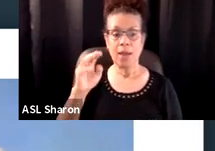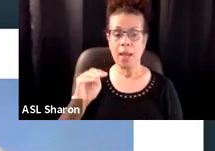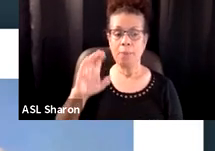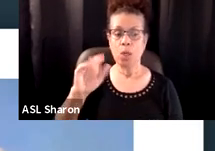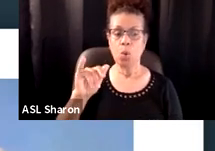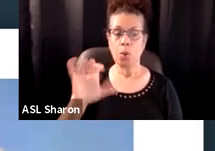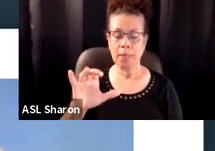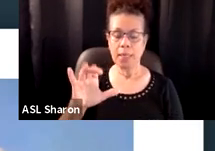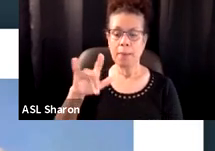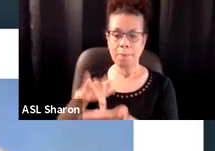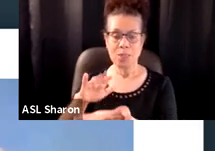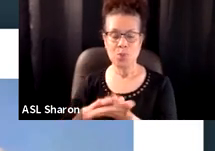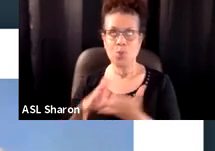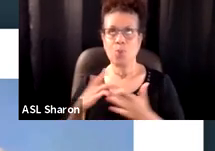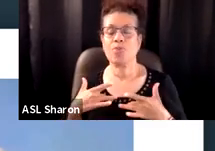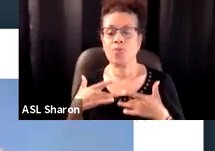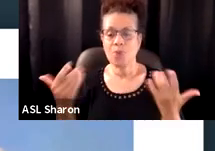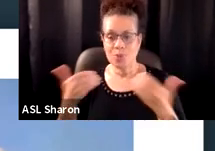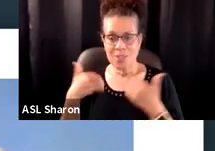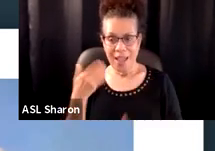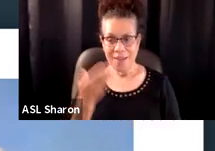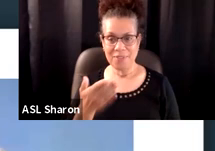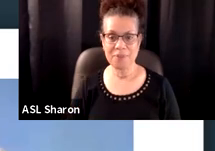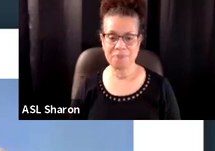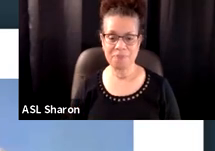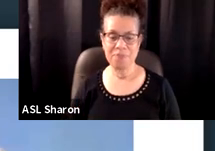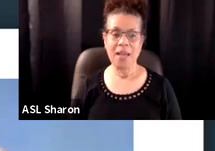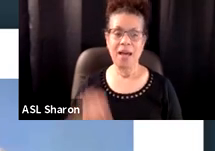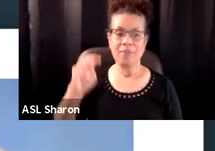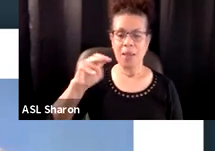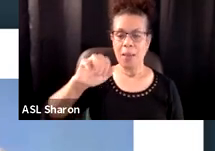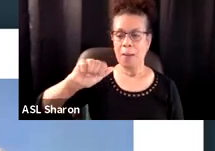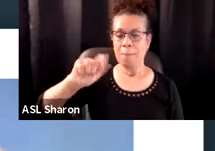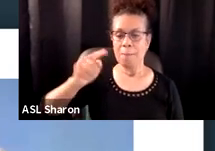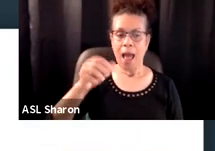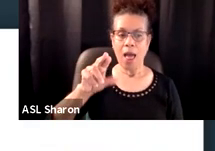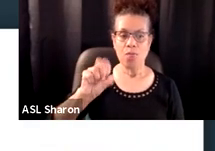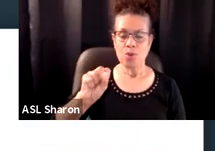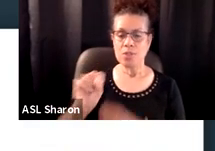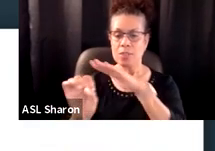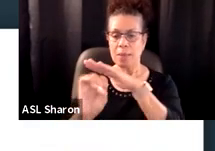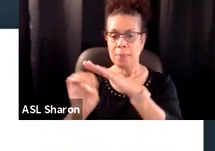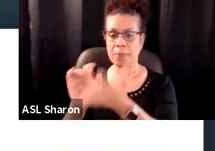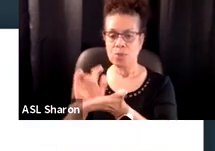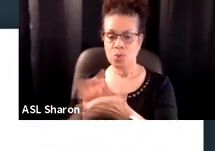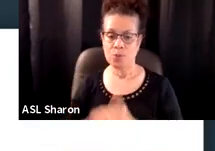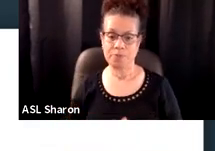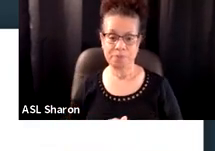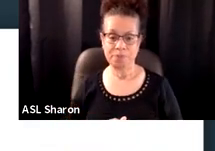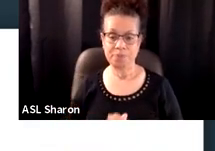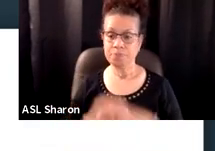school we're super excited to have him at the helm of the mather elementary school next i'd like to